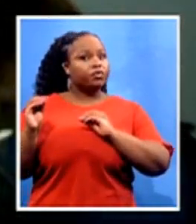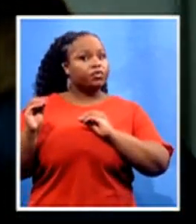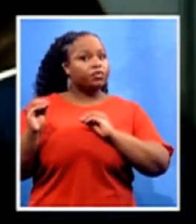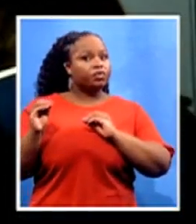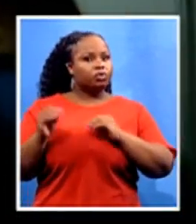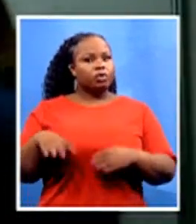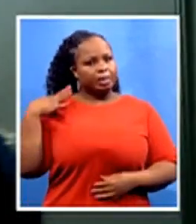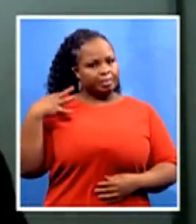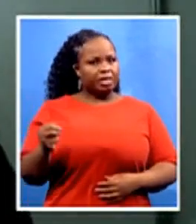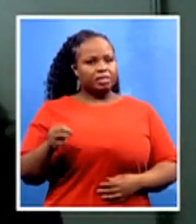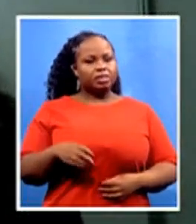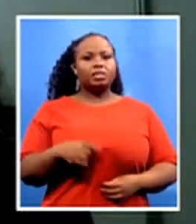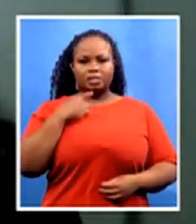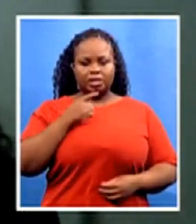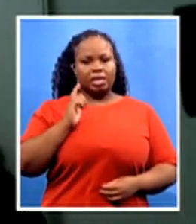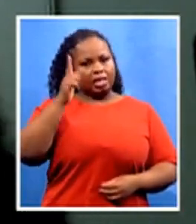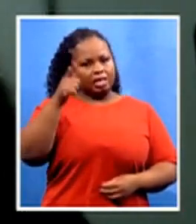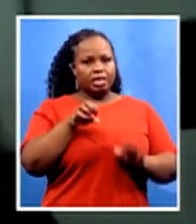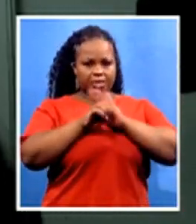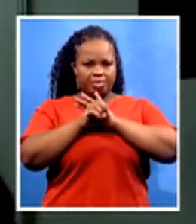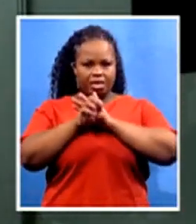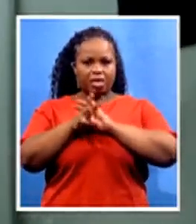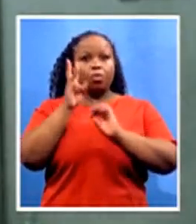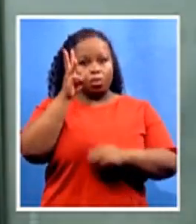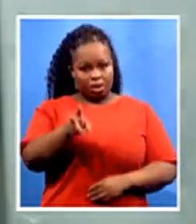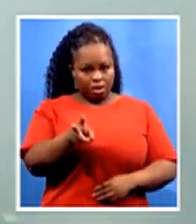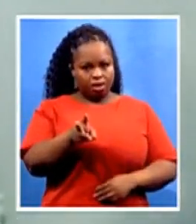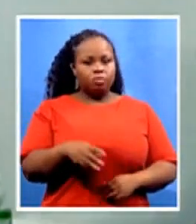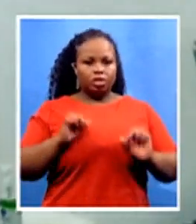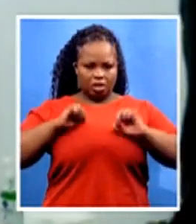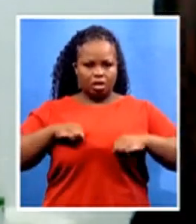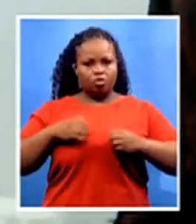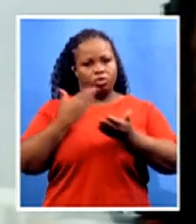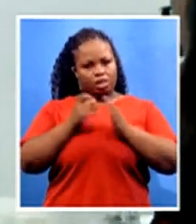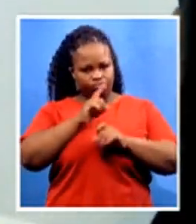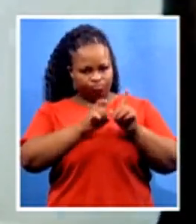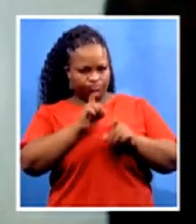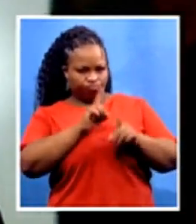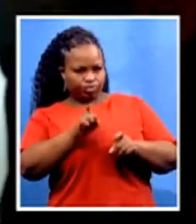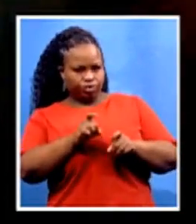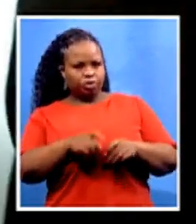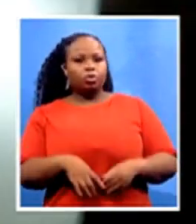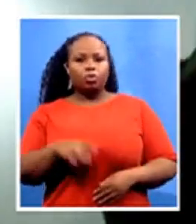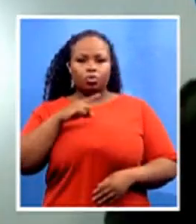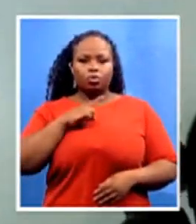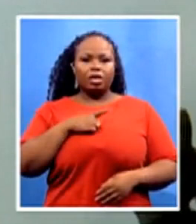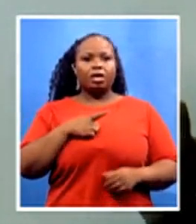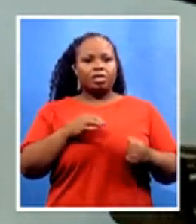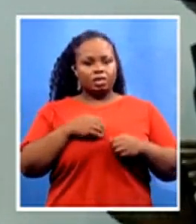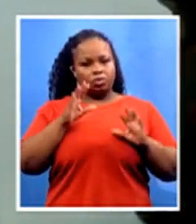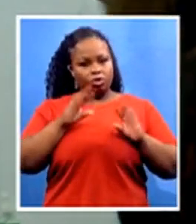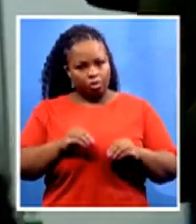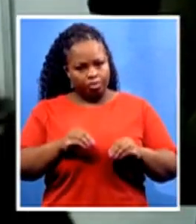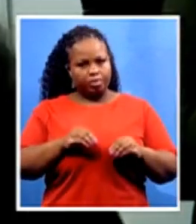media briefing where the media will be allowed to pose all their questions there. We did doorstop them during this vaccination of